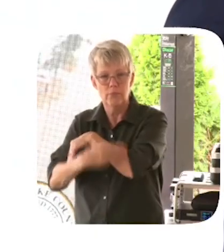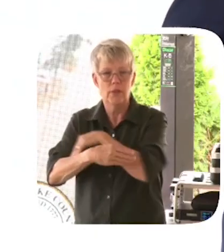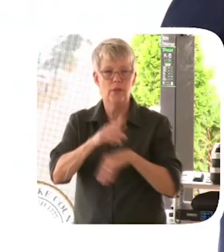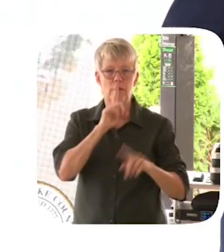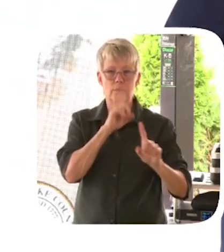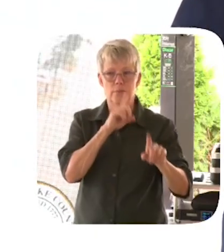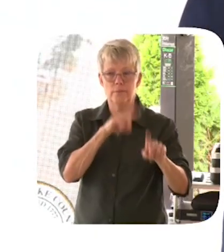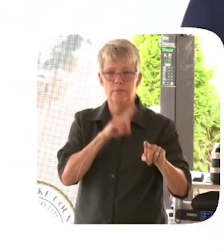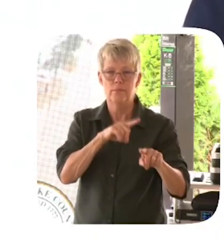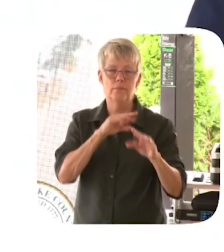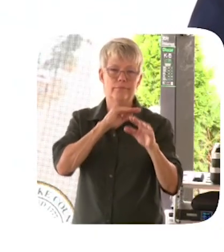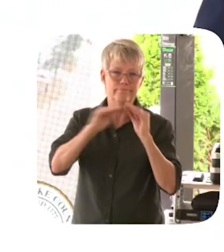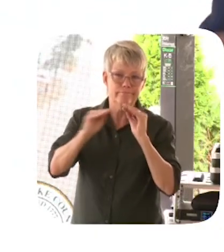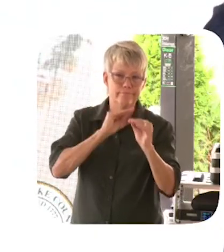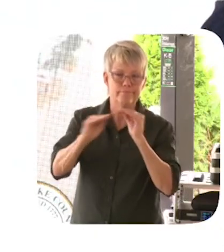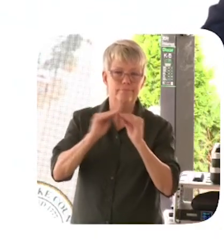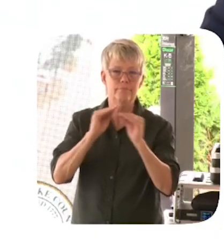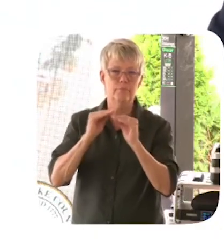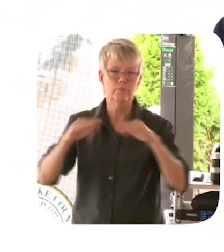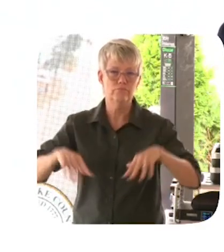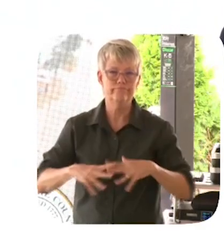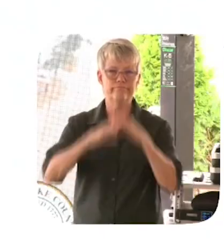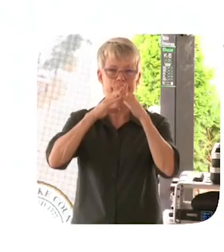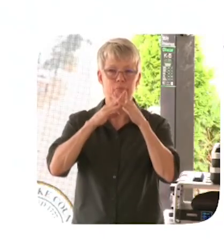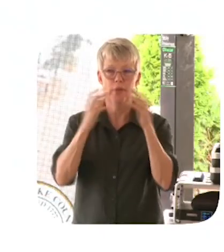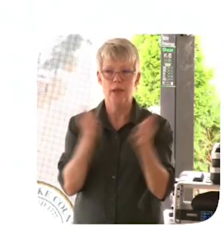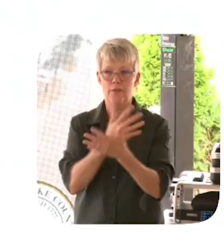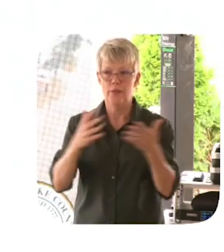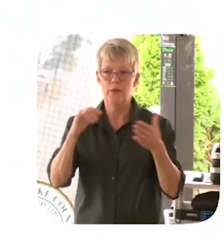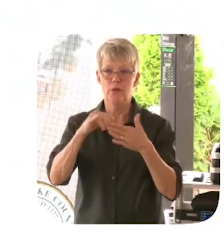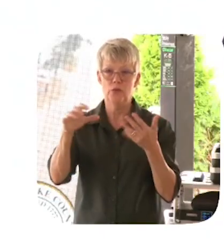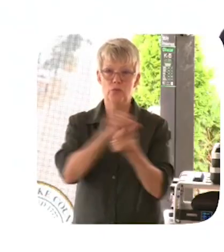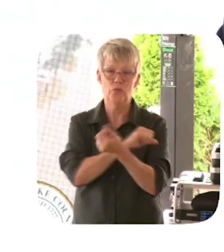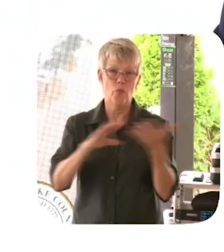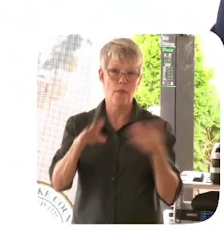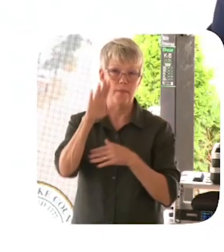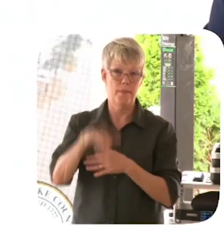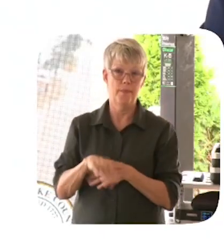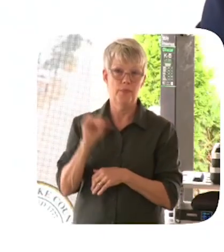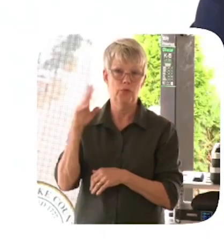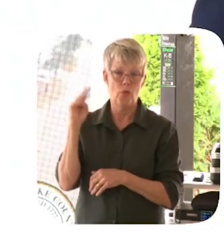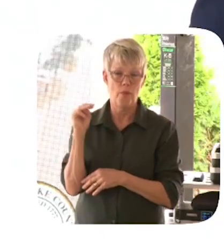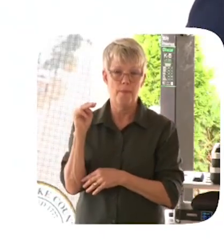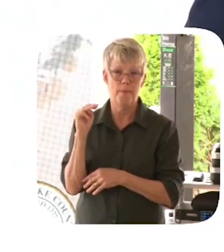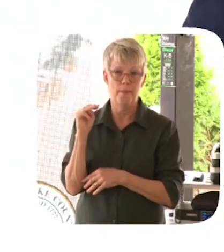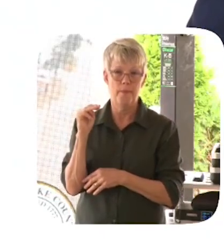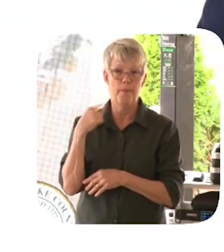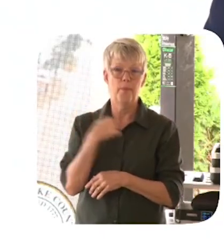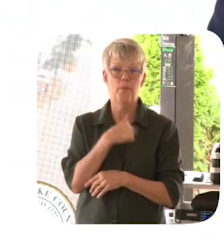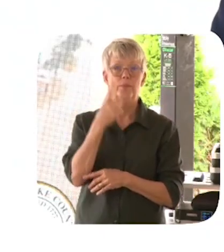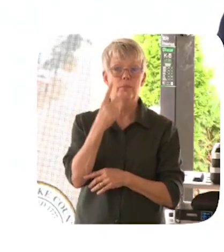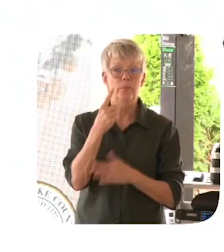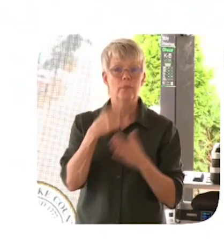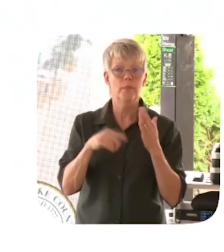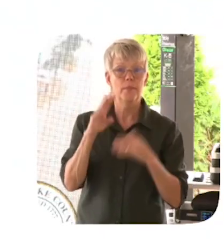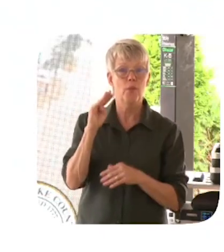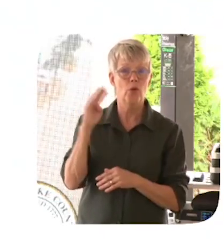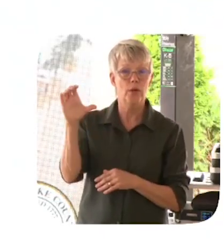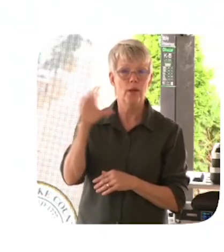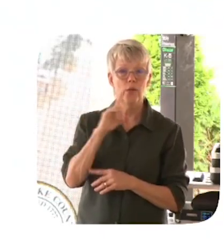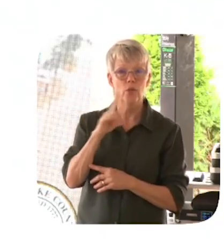repair, and restore all the things that were destroyed by this storm. We have seen what Burke County is made